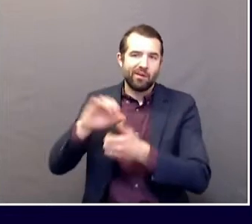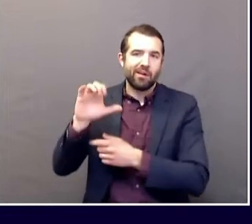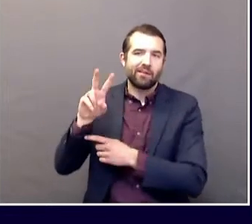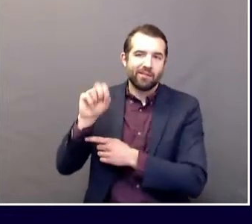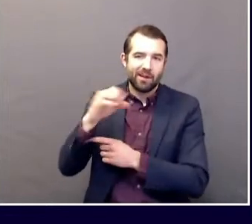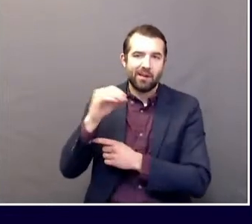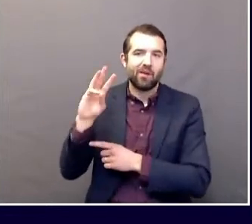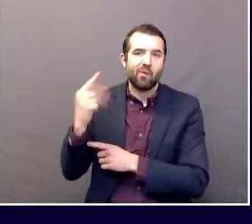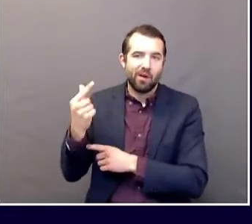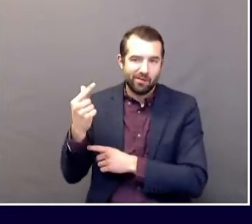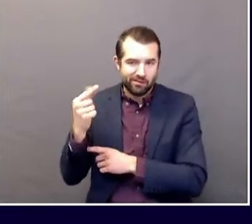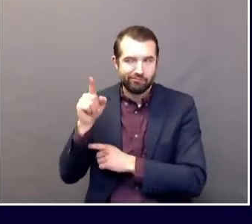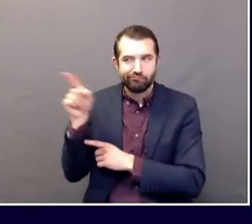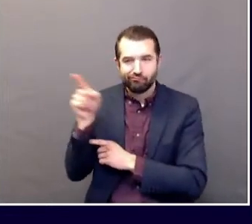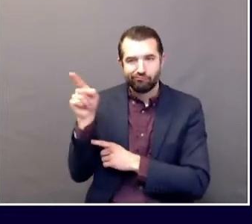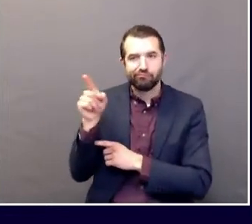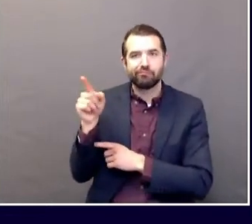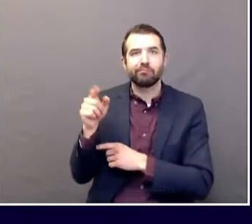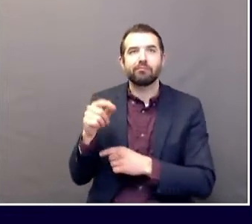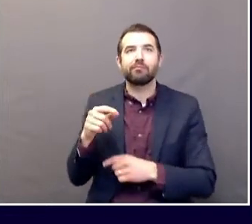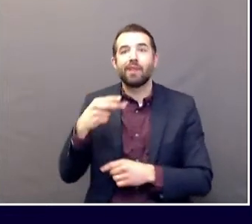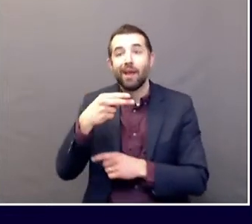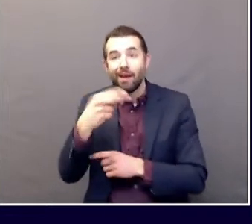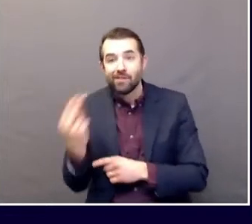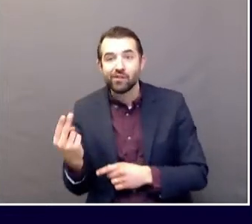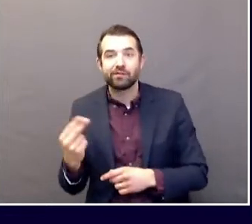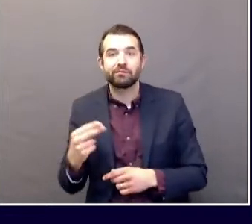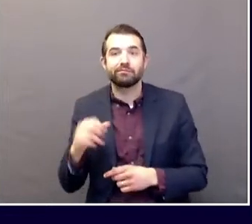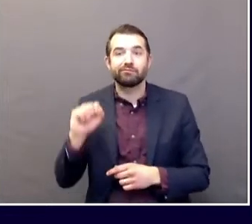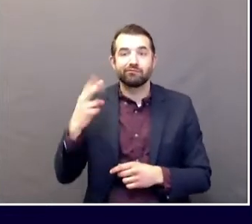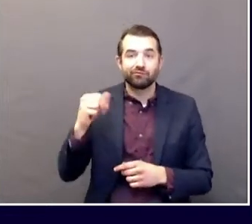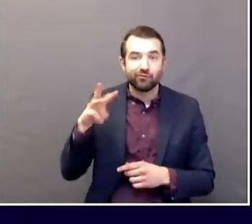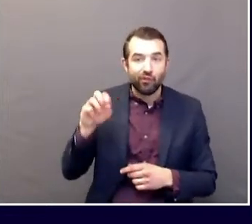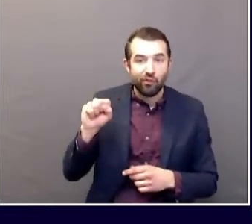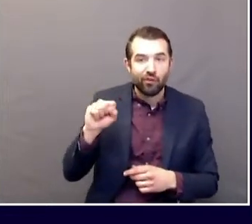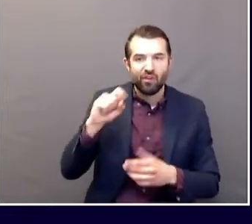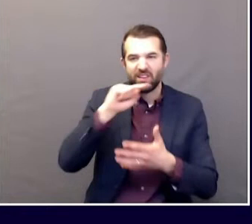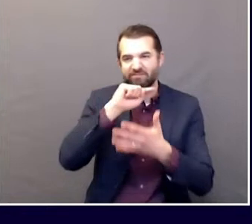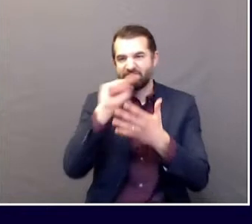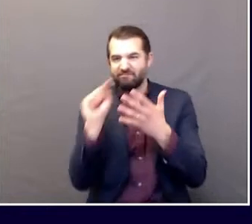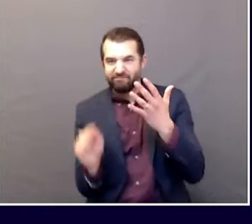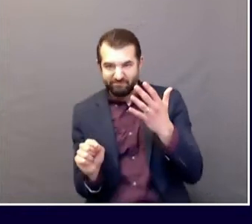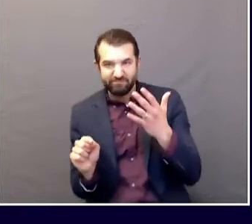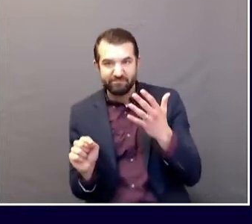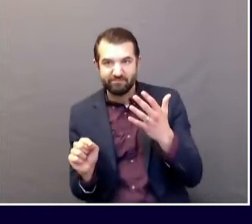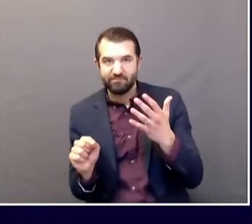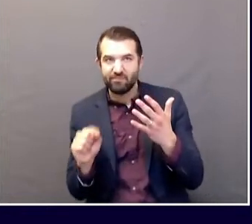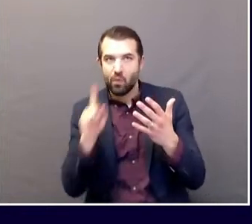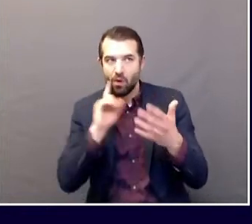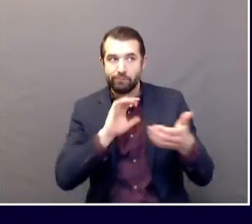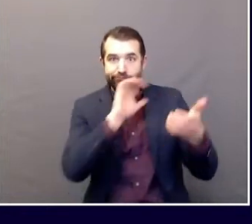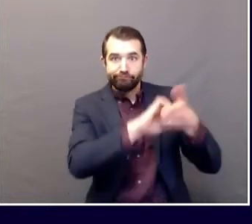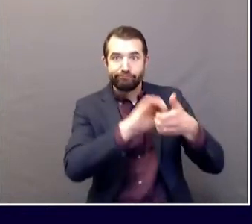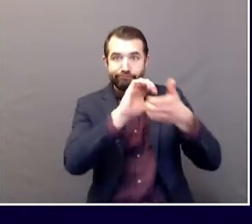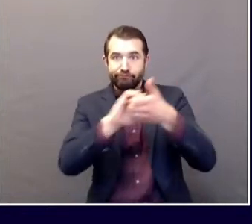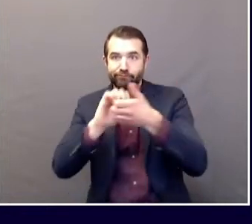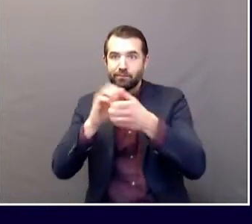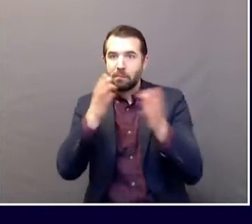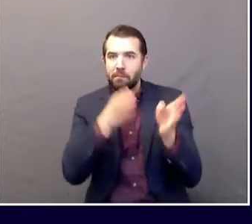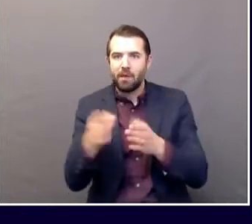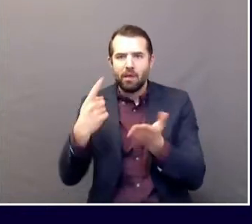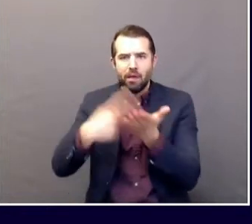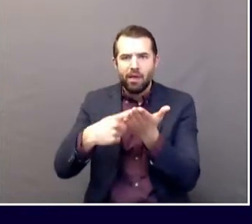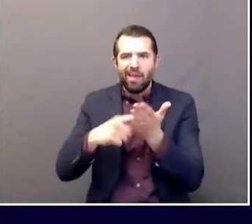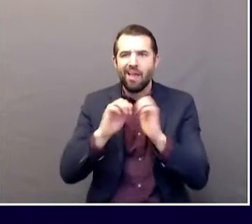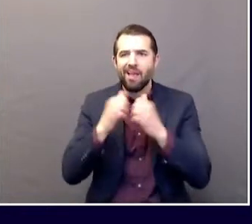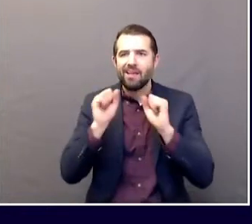Shaw's, just to name a few, to talk about and think about how we can make vaccine available in those locations.